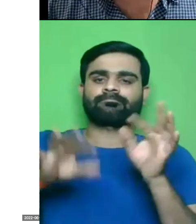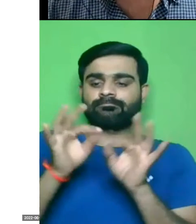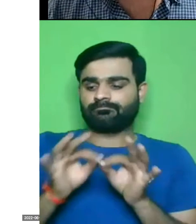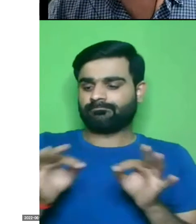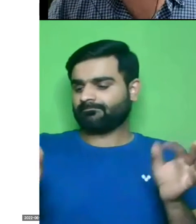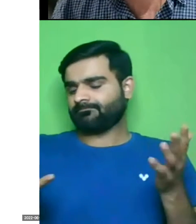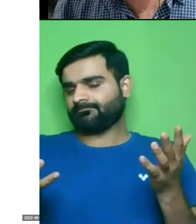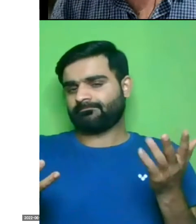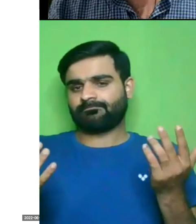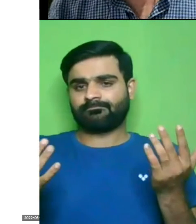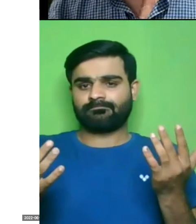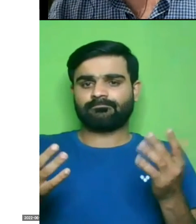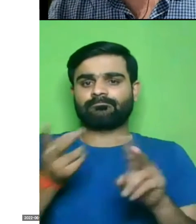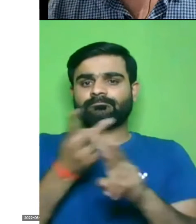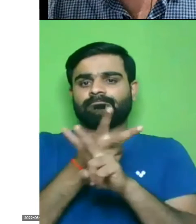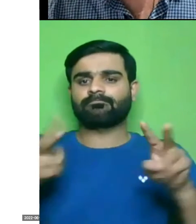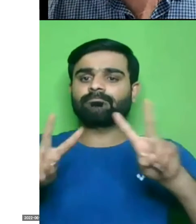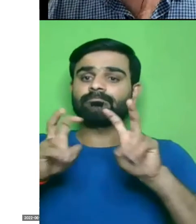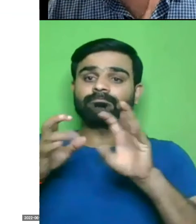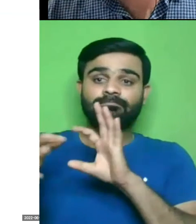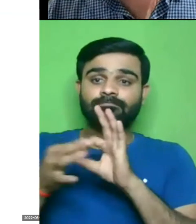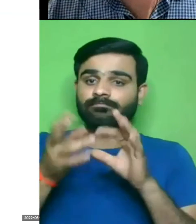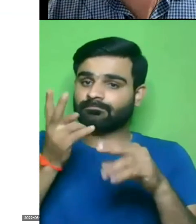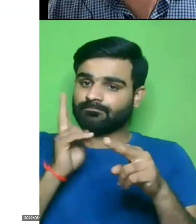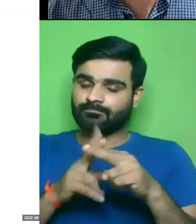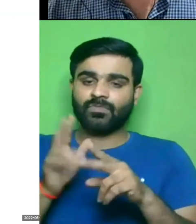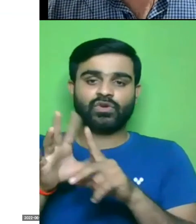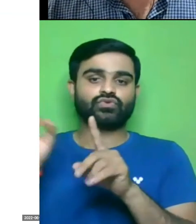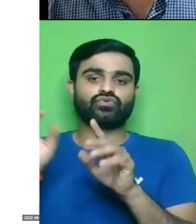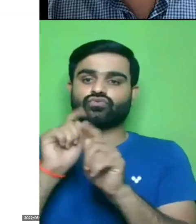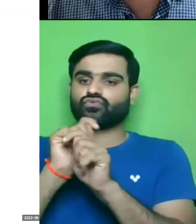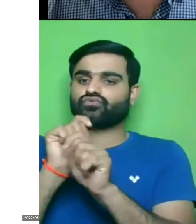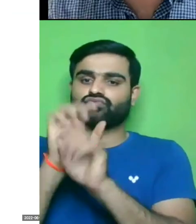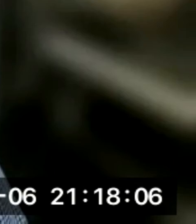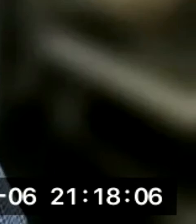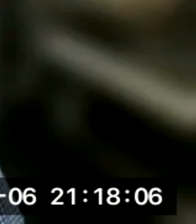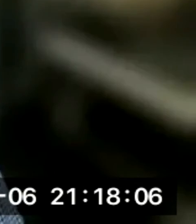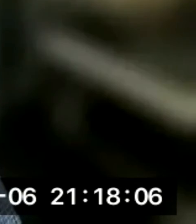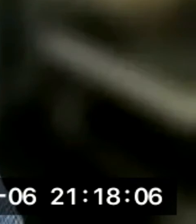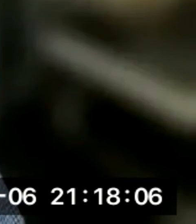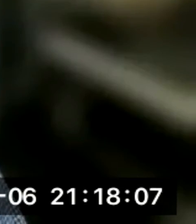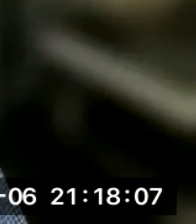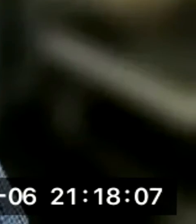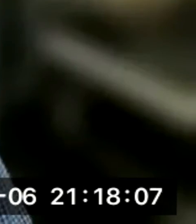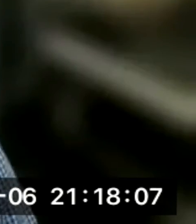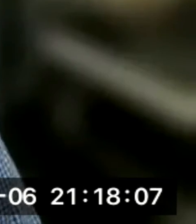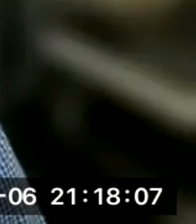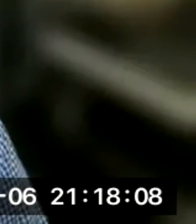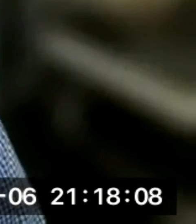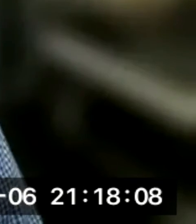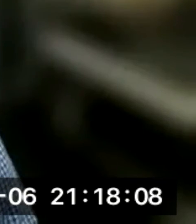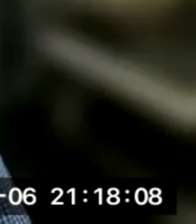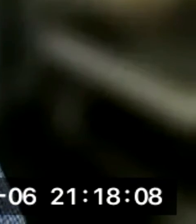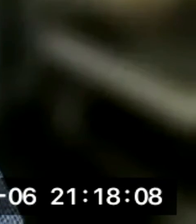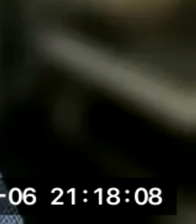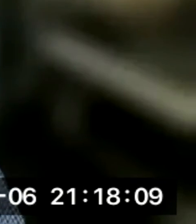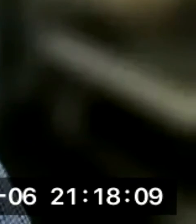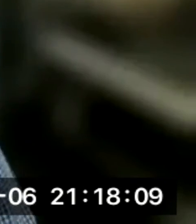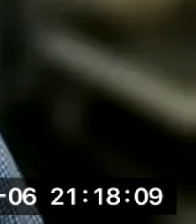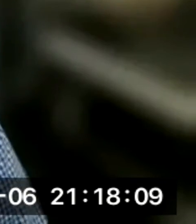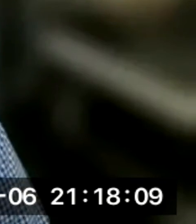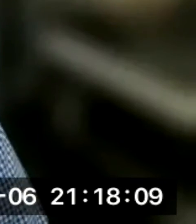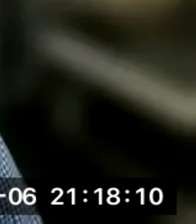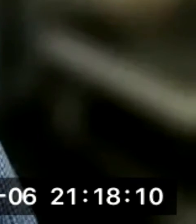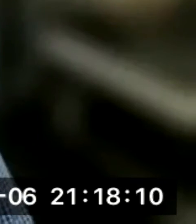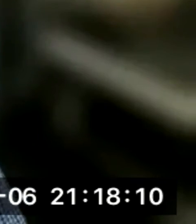all top up is not going to work. So thank you. I went through that very fast. I only had 10 minutes. There's